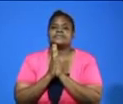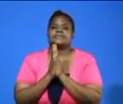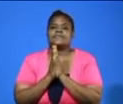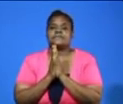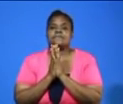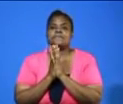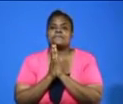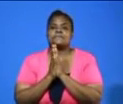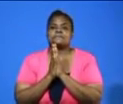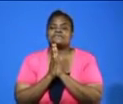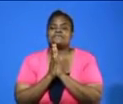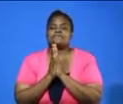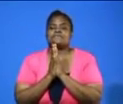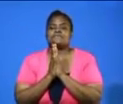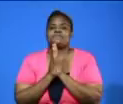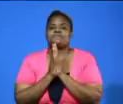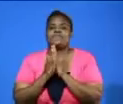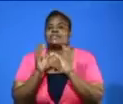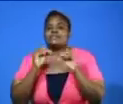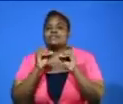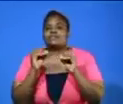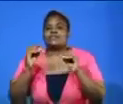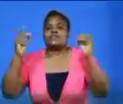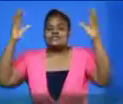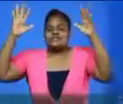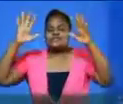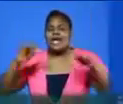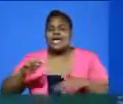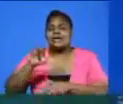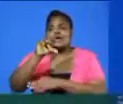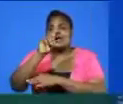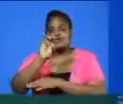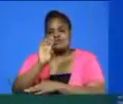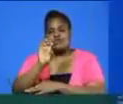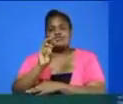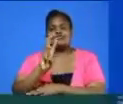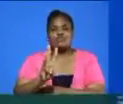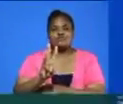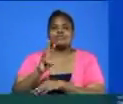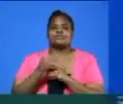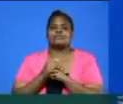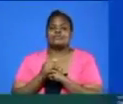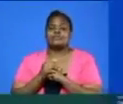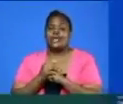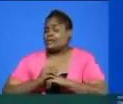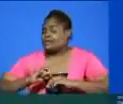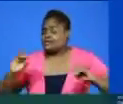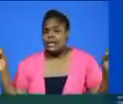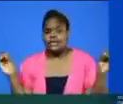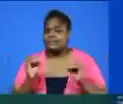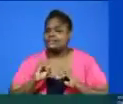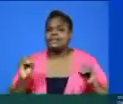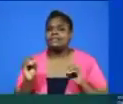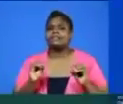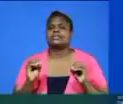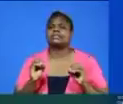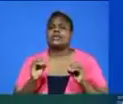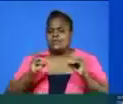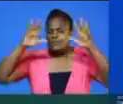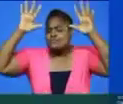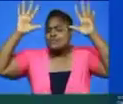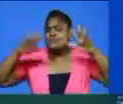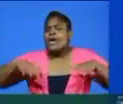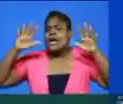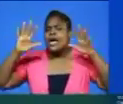be rain nor dew. Are you following me? There shall neither be